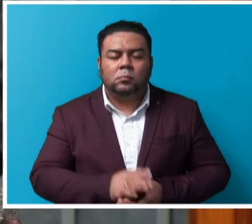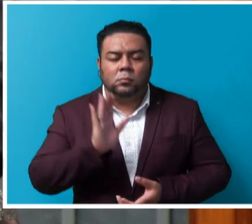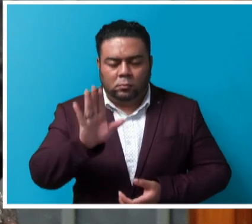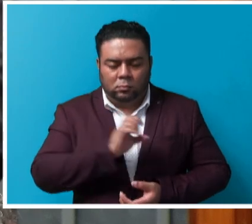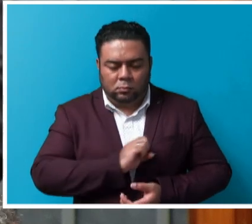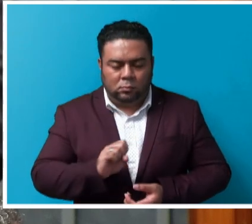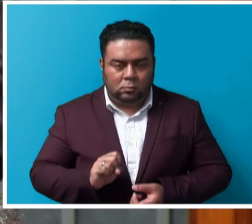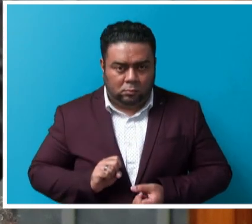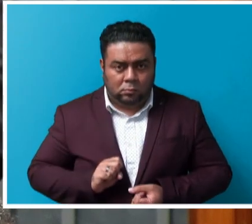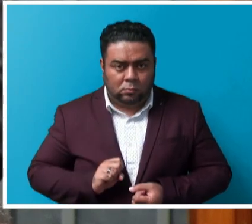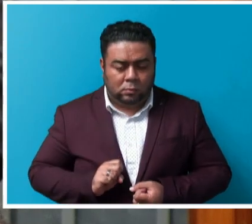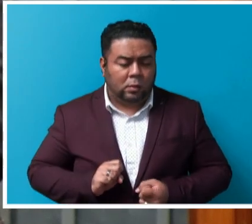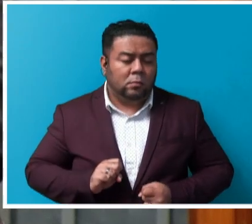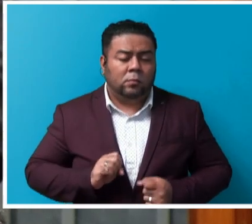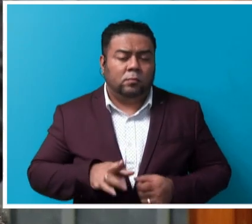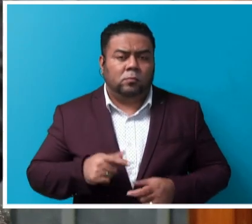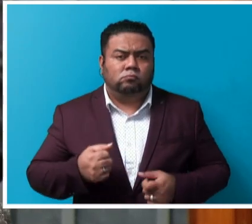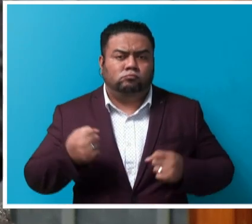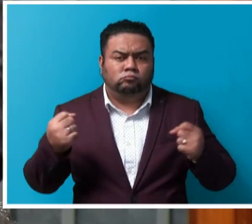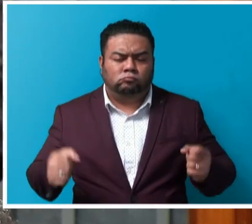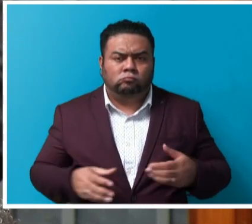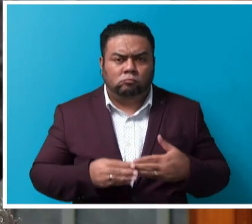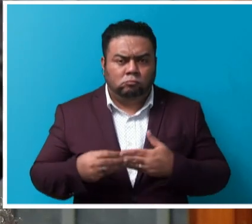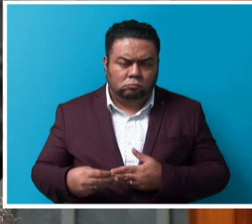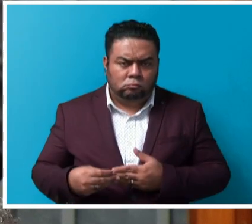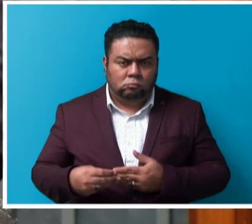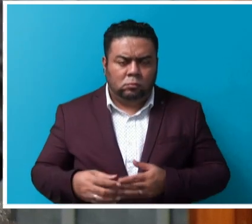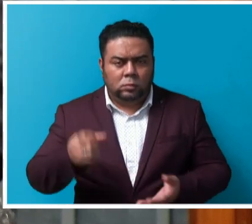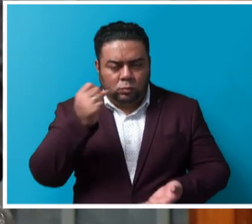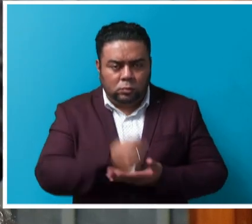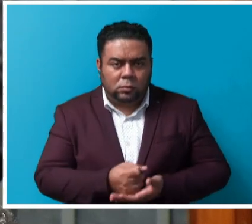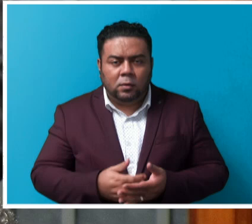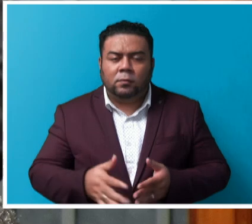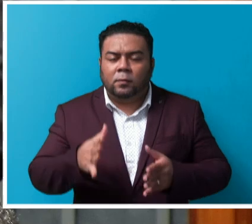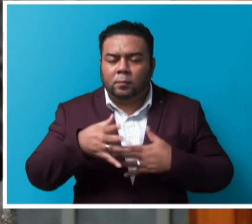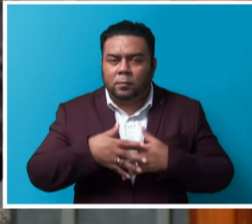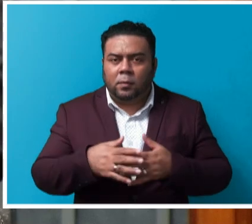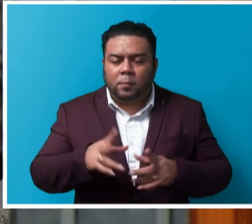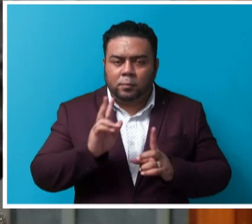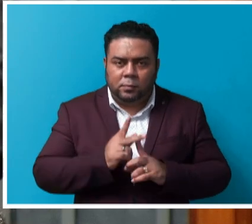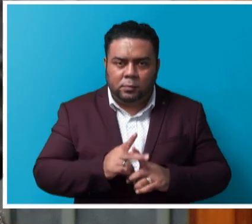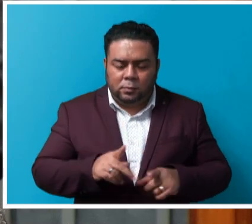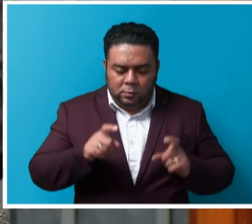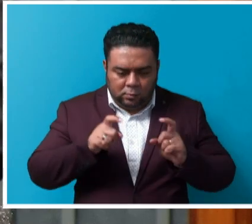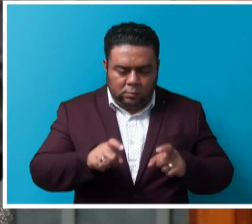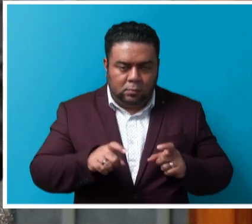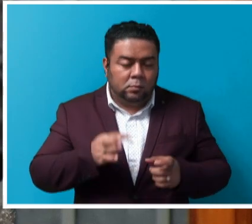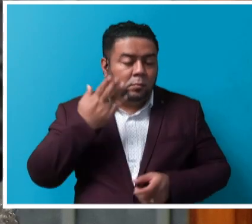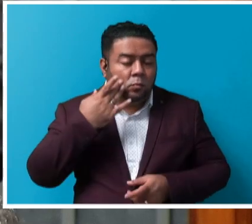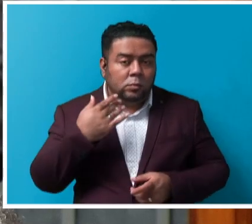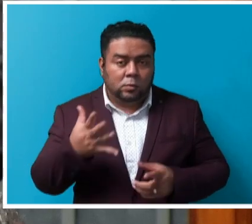strong leadership and foresight to ensure that there is political stability when he